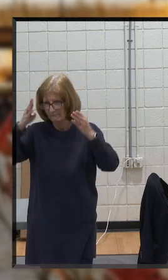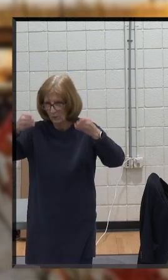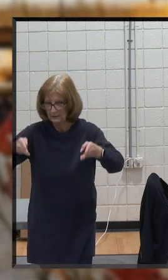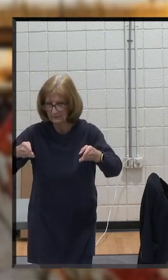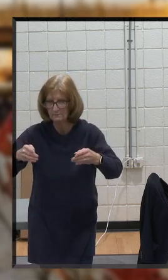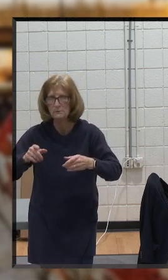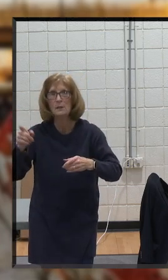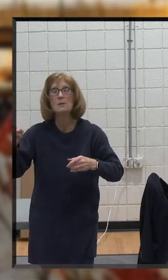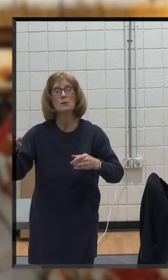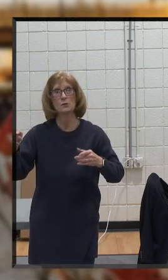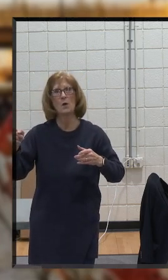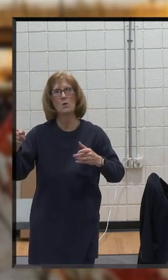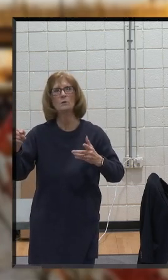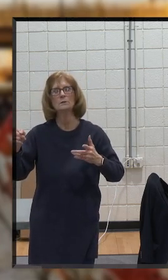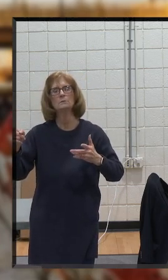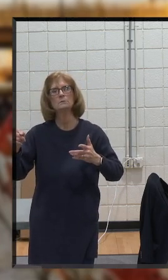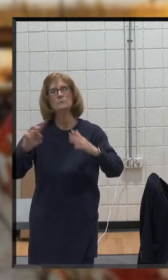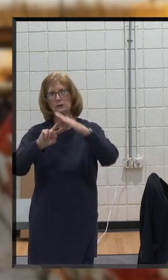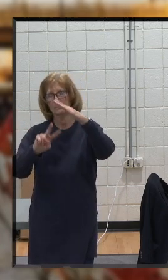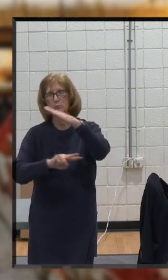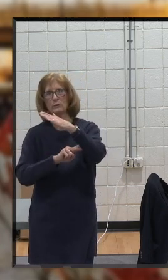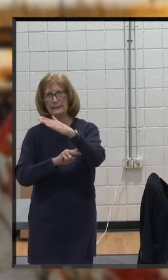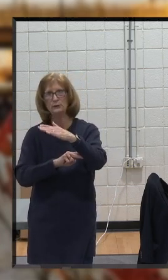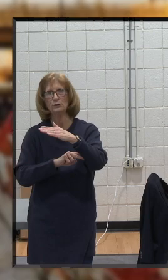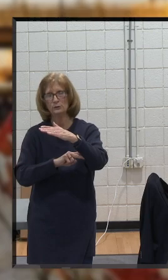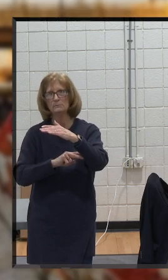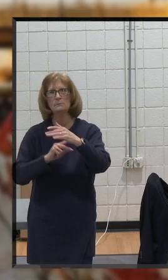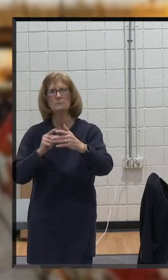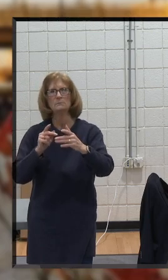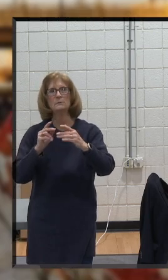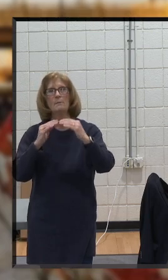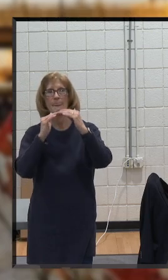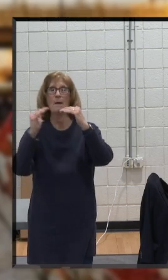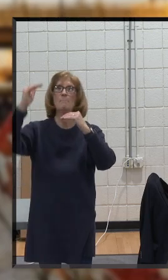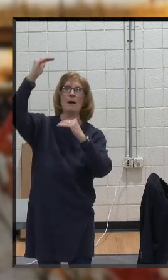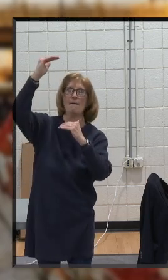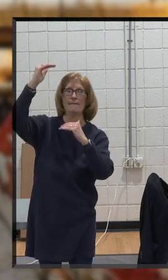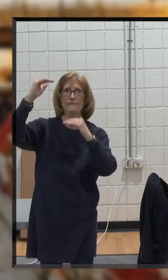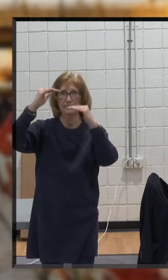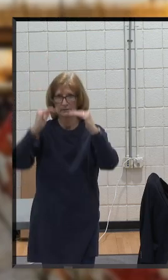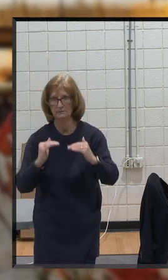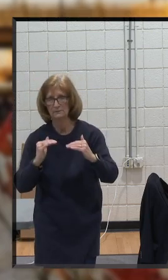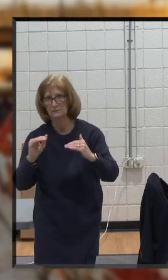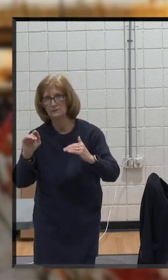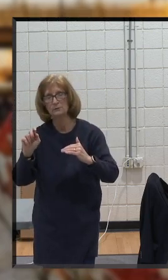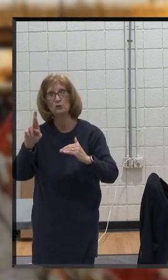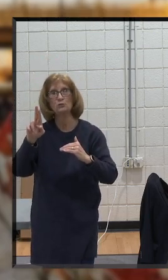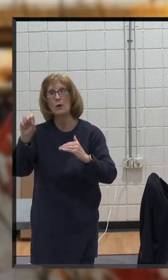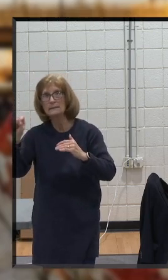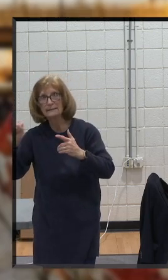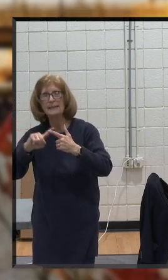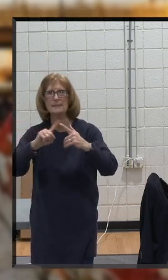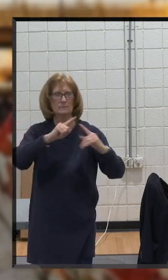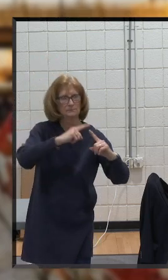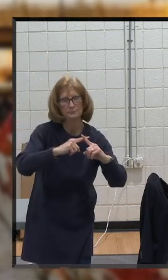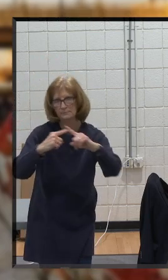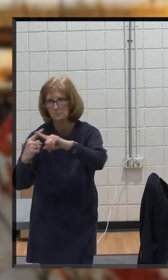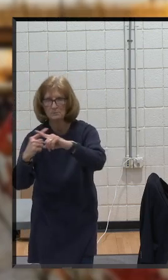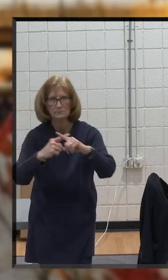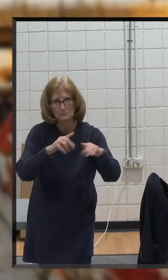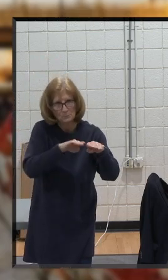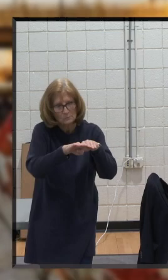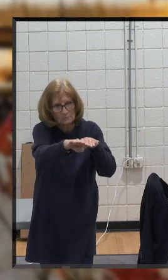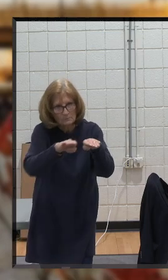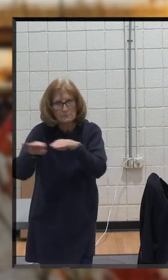the overall bridge superstructure, which is the elements above the bearings, like the steel trusses and everything up above that, is